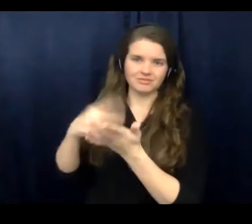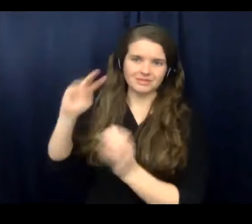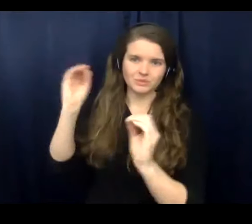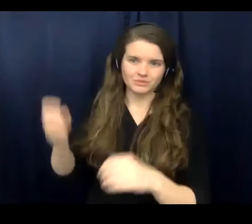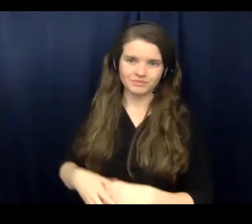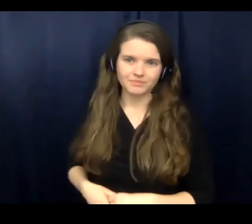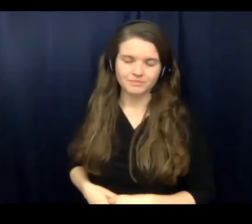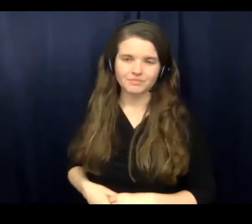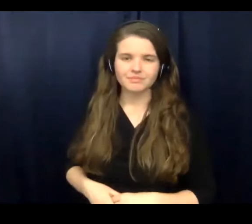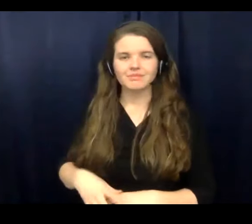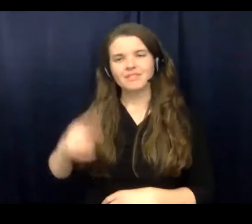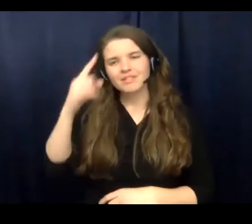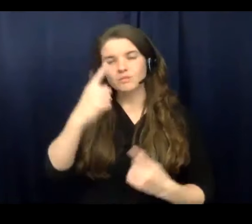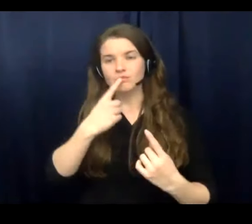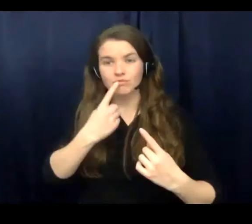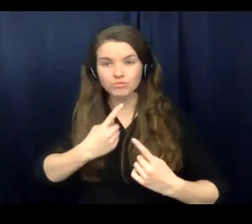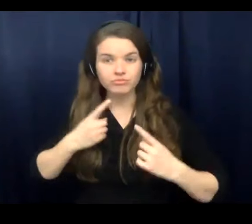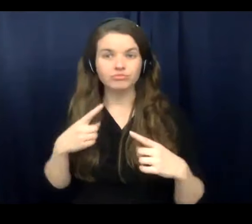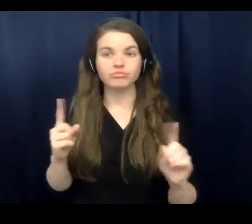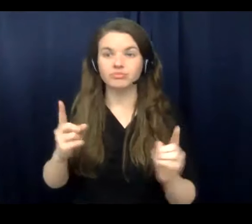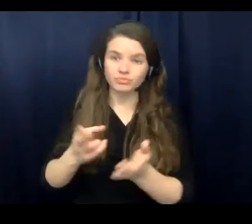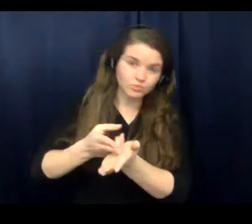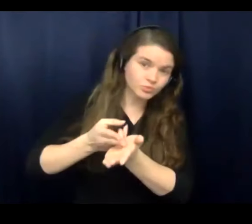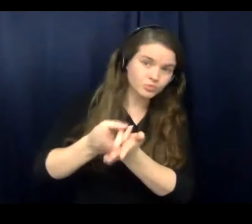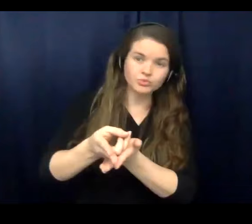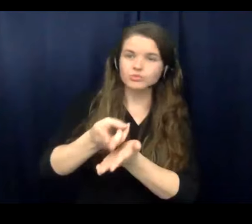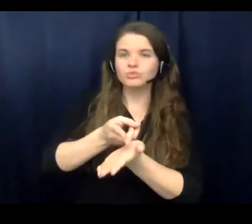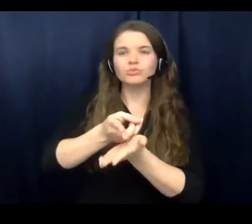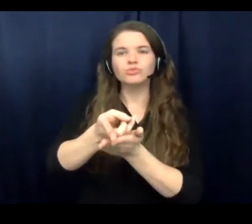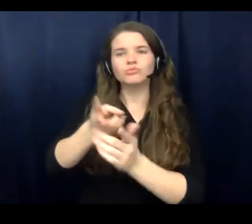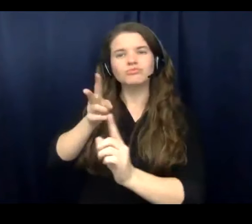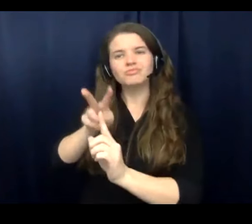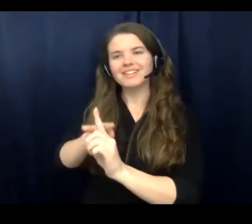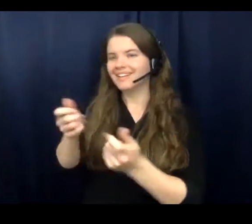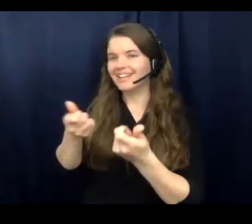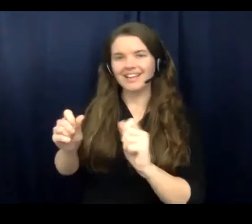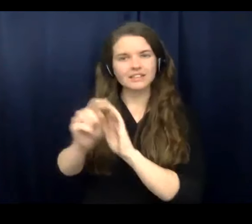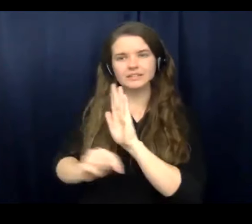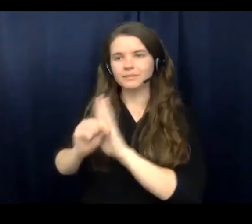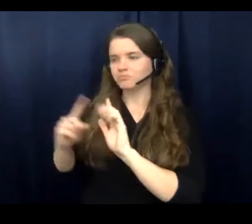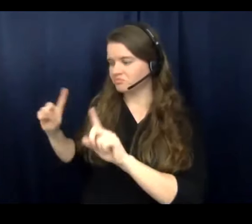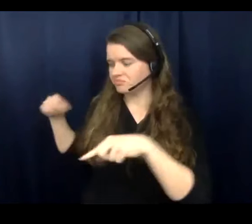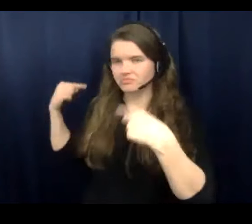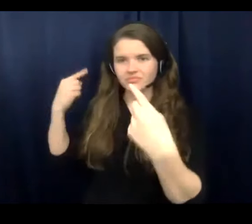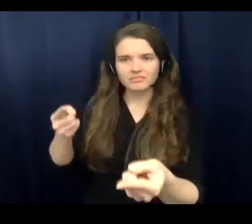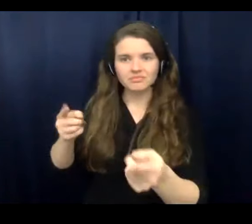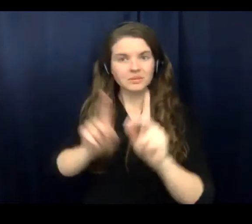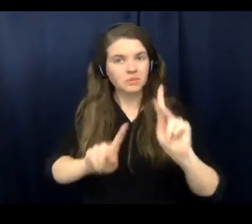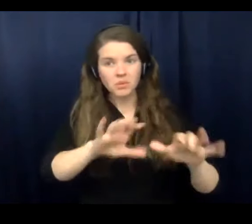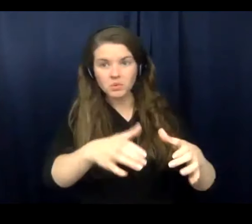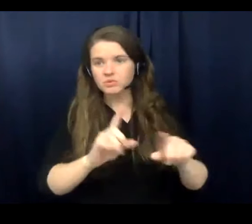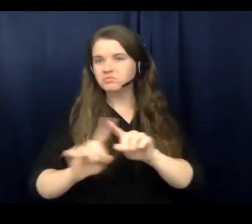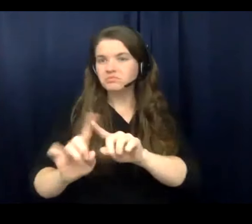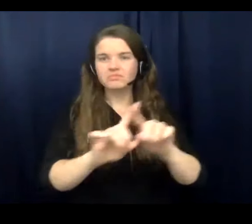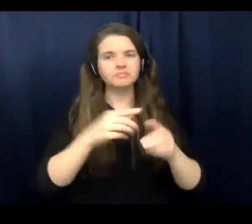of proclaiming absolute truth that is true in any time period, true among any people, true in any area